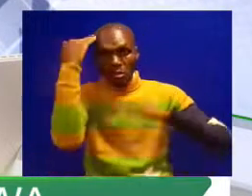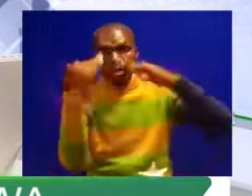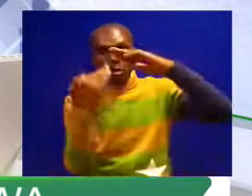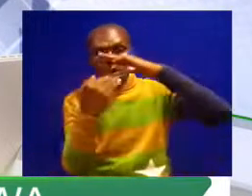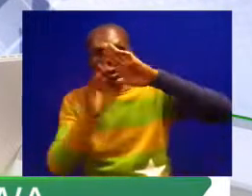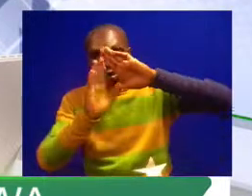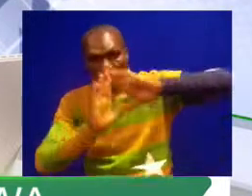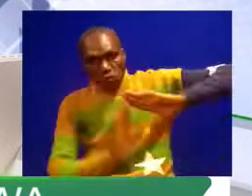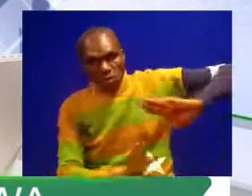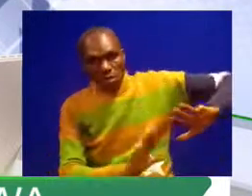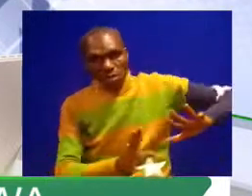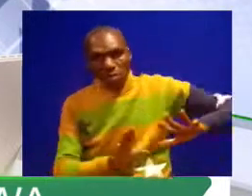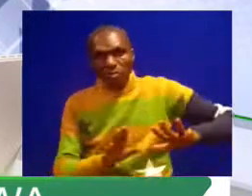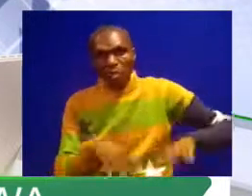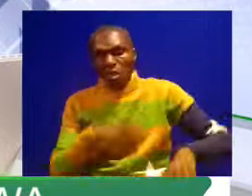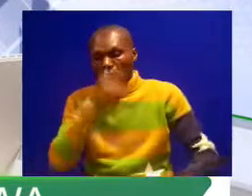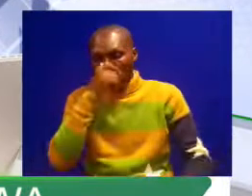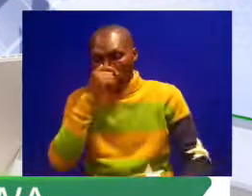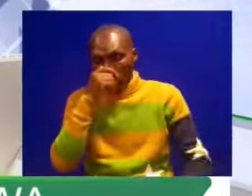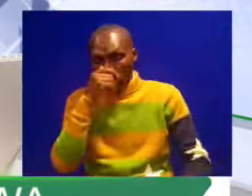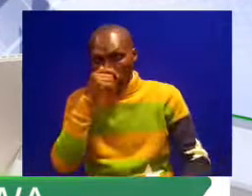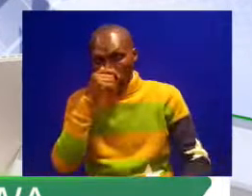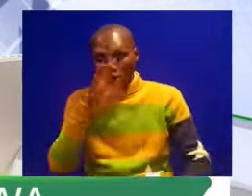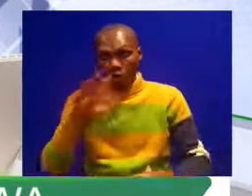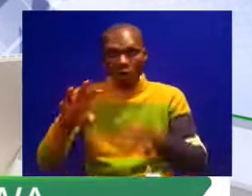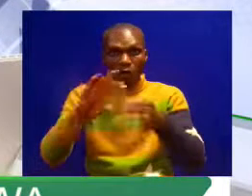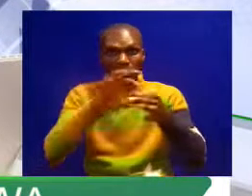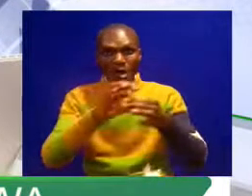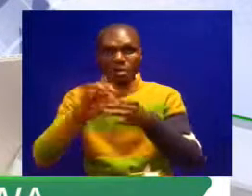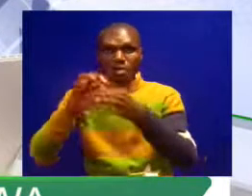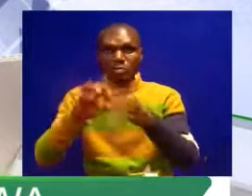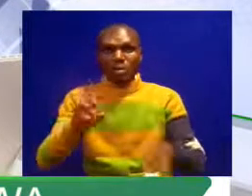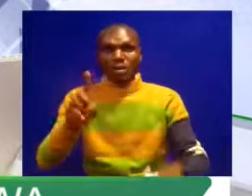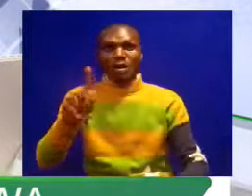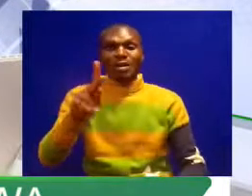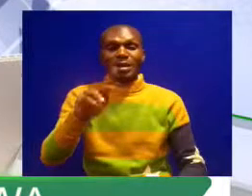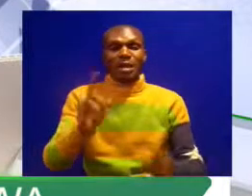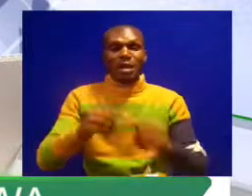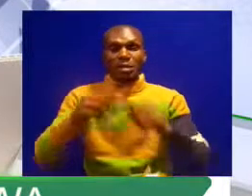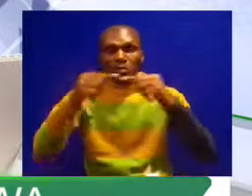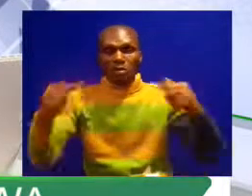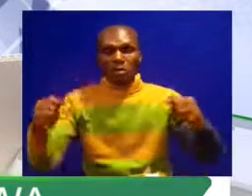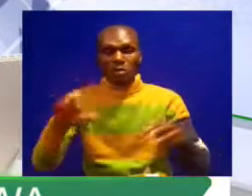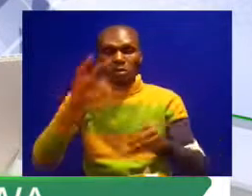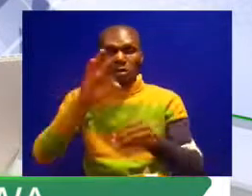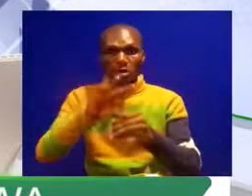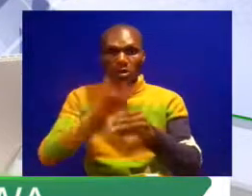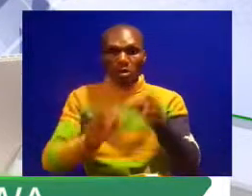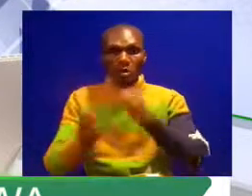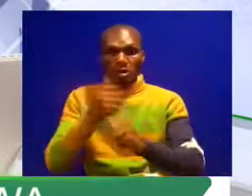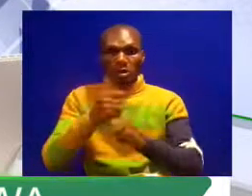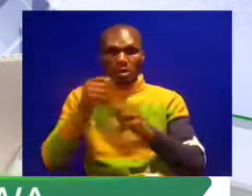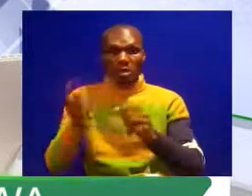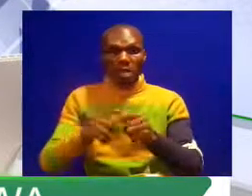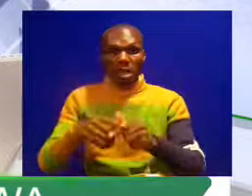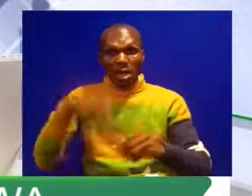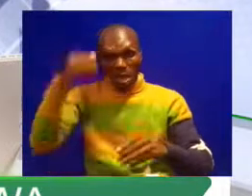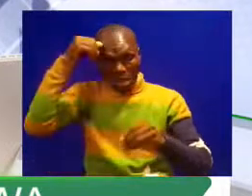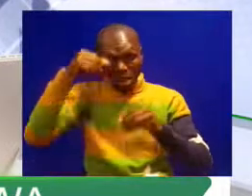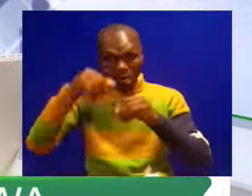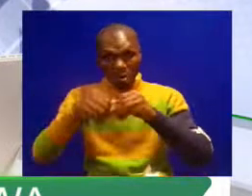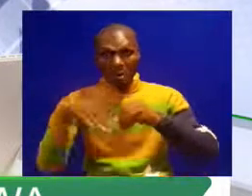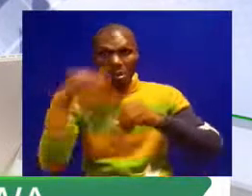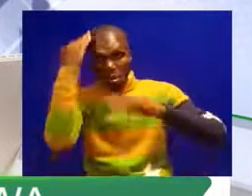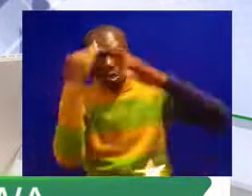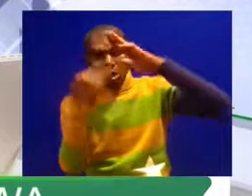gani kuazimio wane Kenya aso kwa mirilia obocholi bumwa koye nyira muno ensemo yegambiro niga yabetike kuligelie